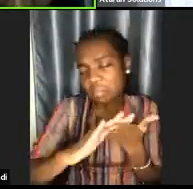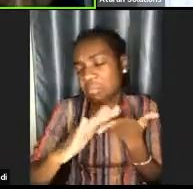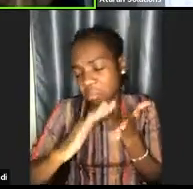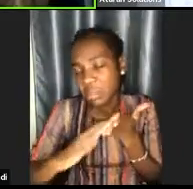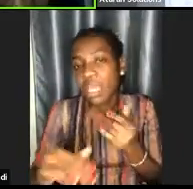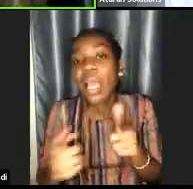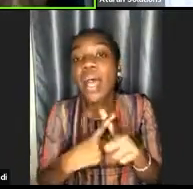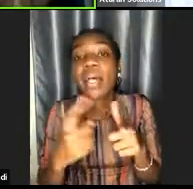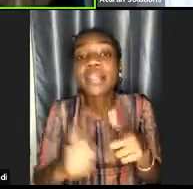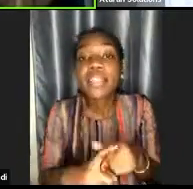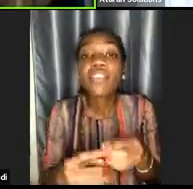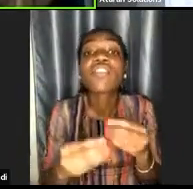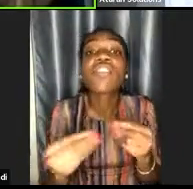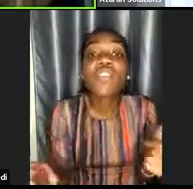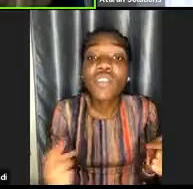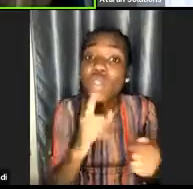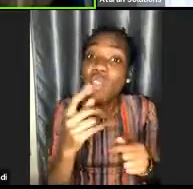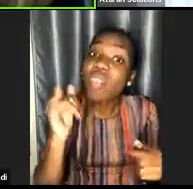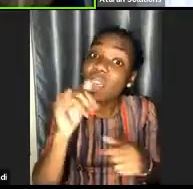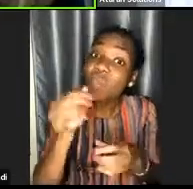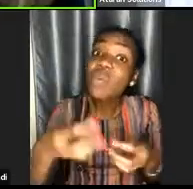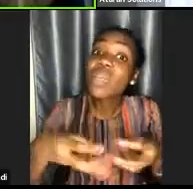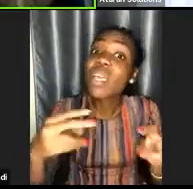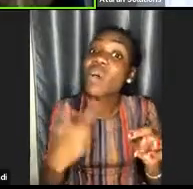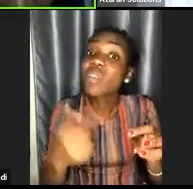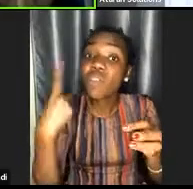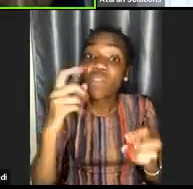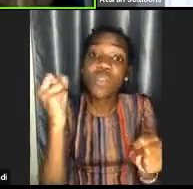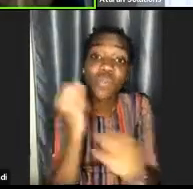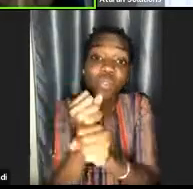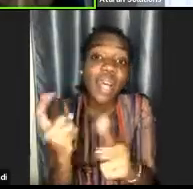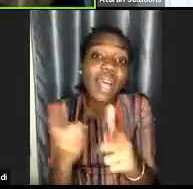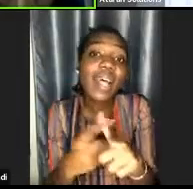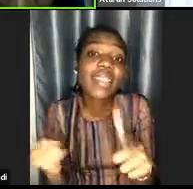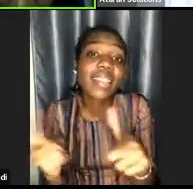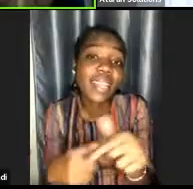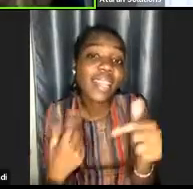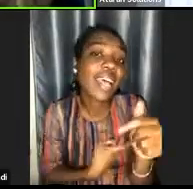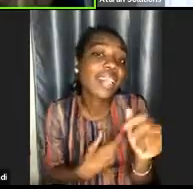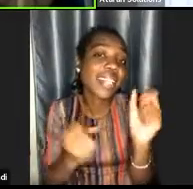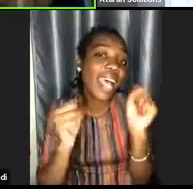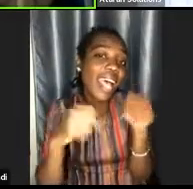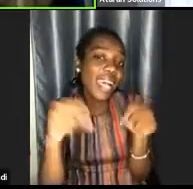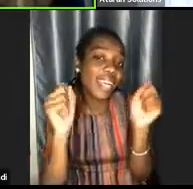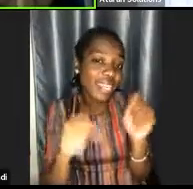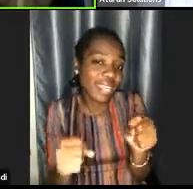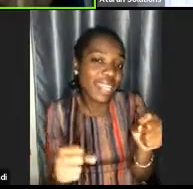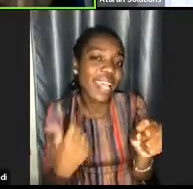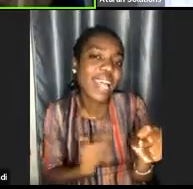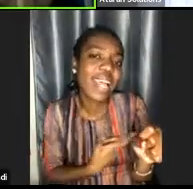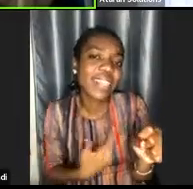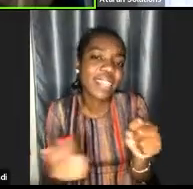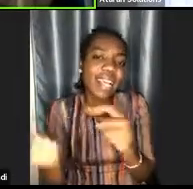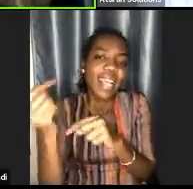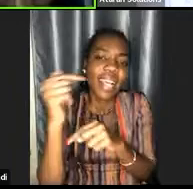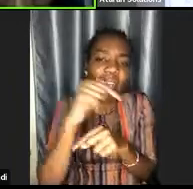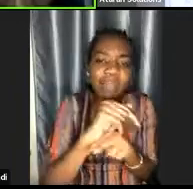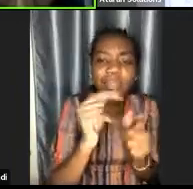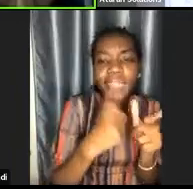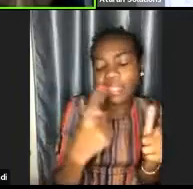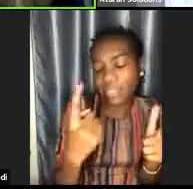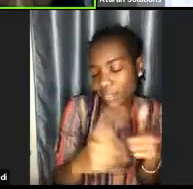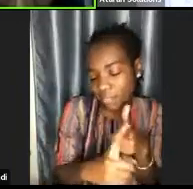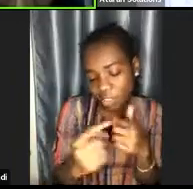resolved. That's our own way of doing it. Or then we can agree that I'll be coming to Antara Solutions offices for the next 1